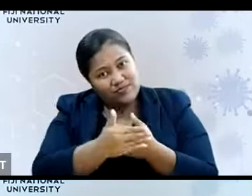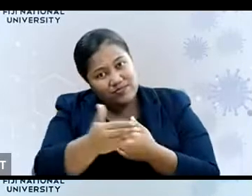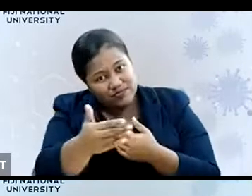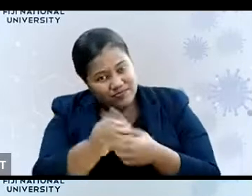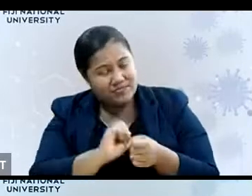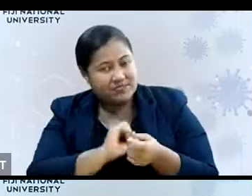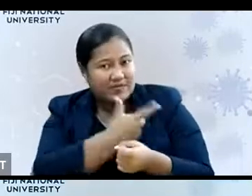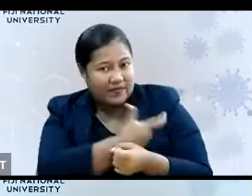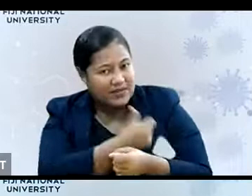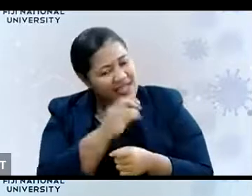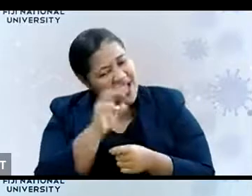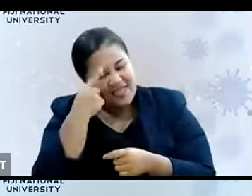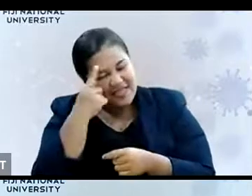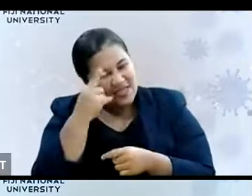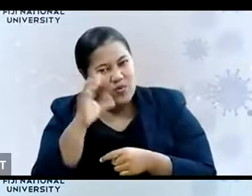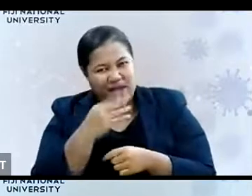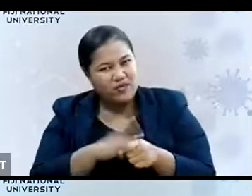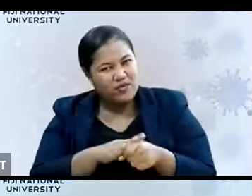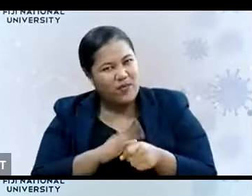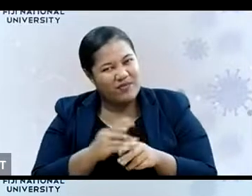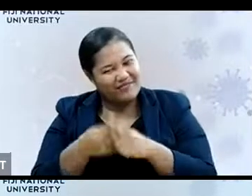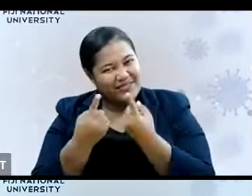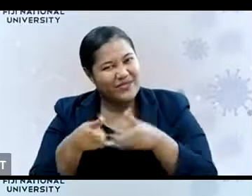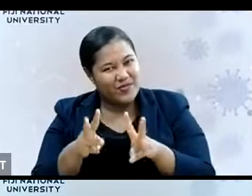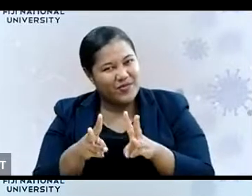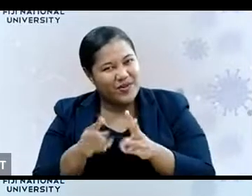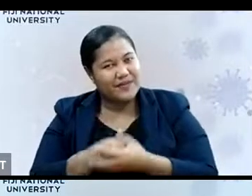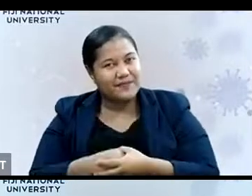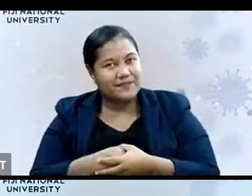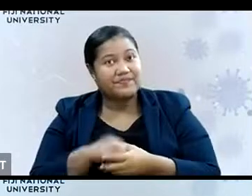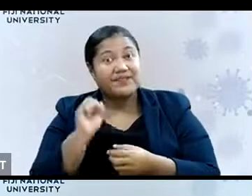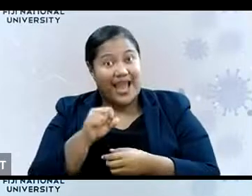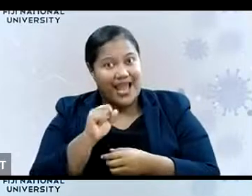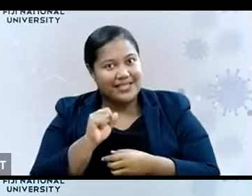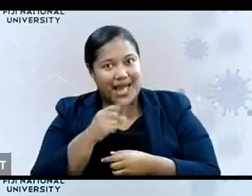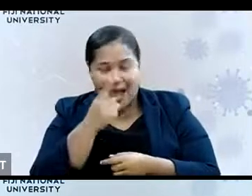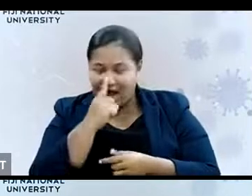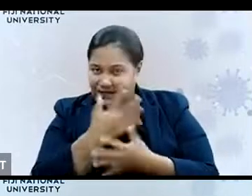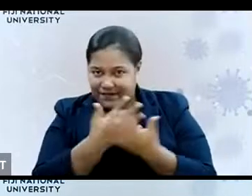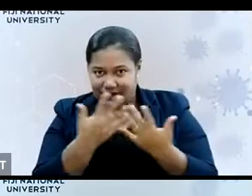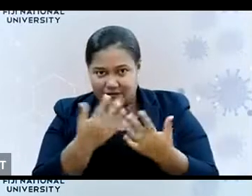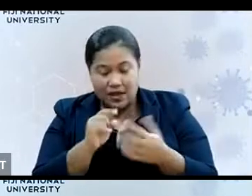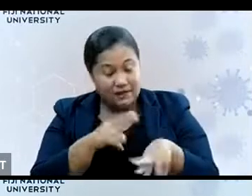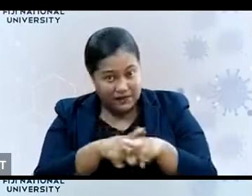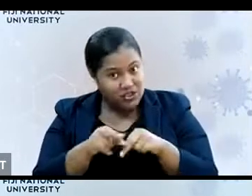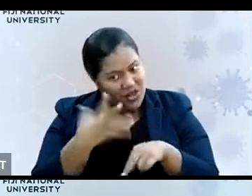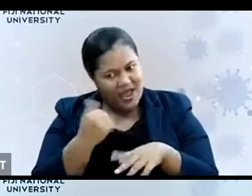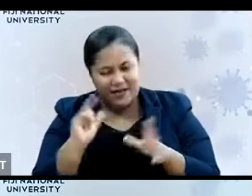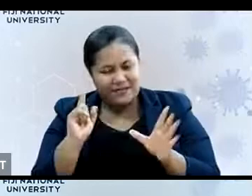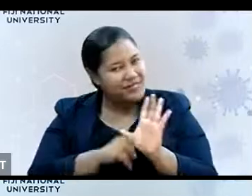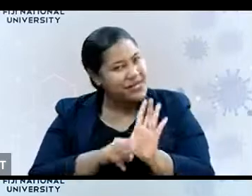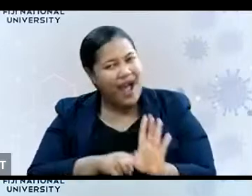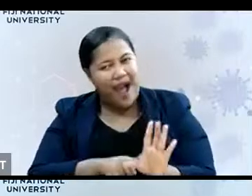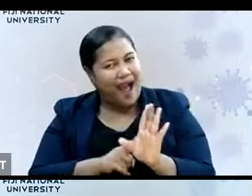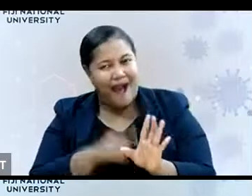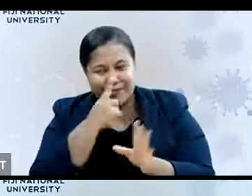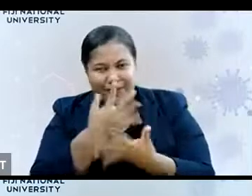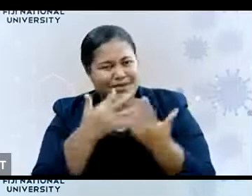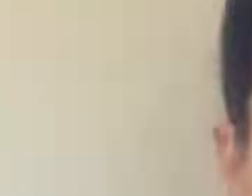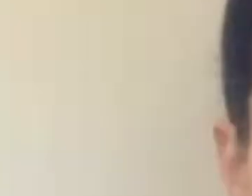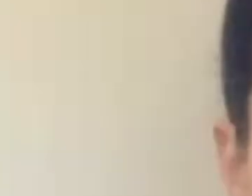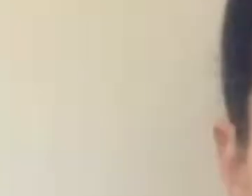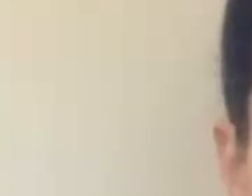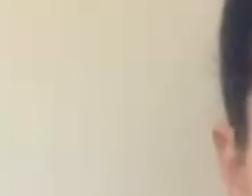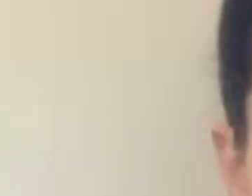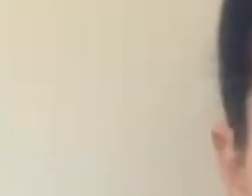situation. Yeah, I'll probably jump in again there. So yes, in Fiji, we have a younger population. But one thing, one factor